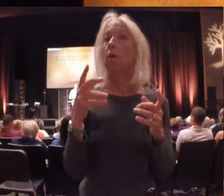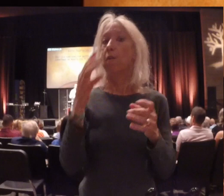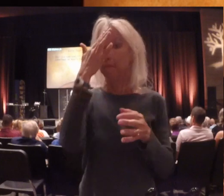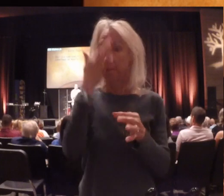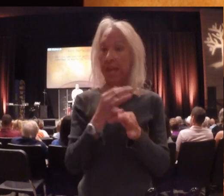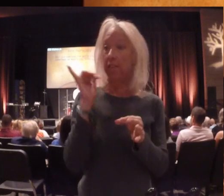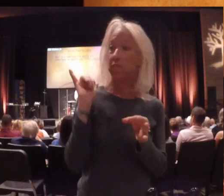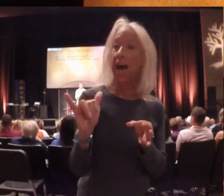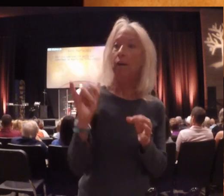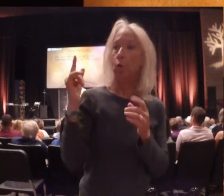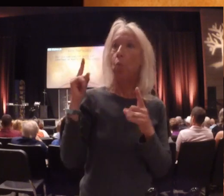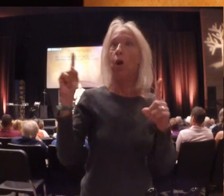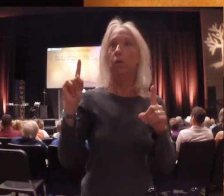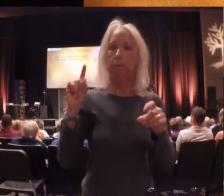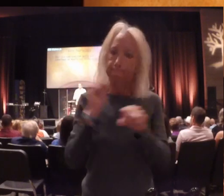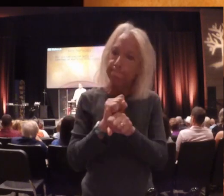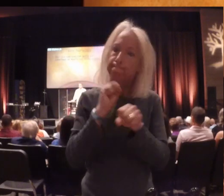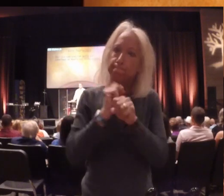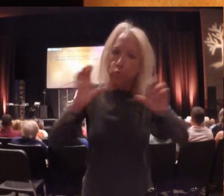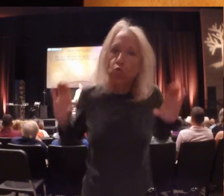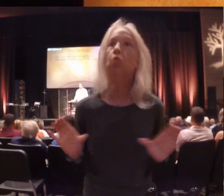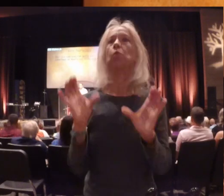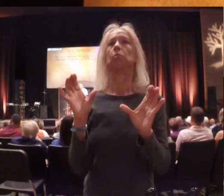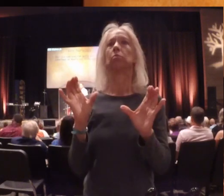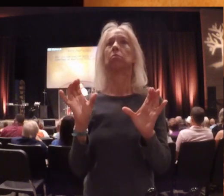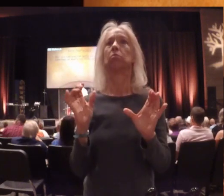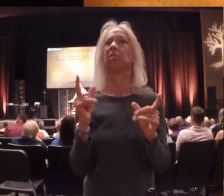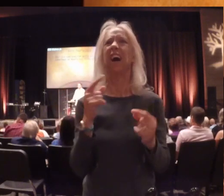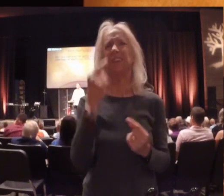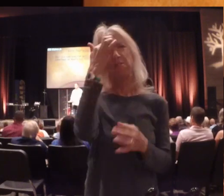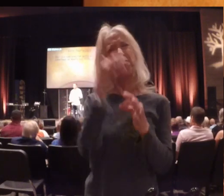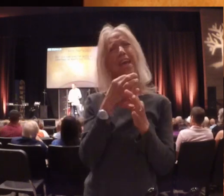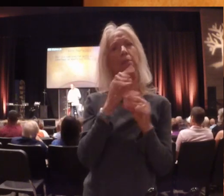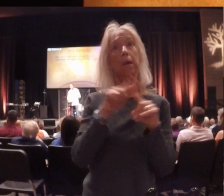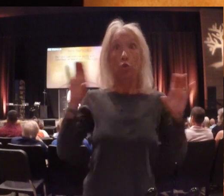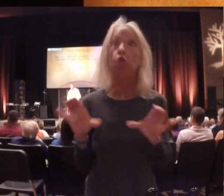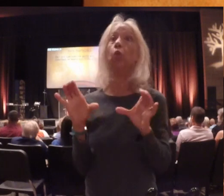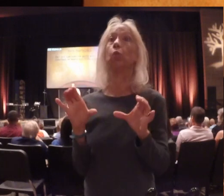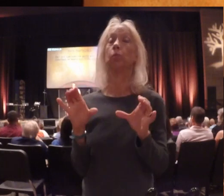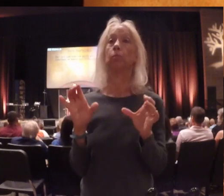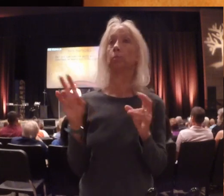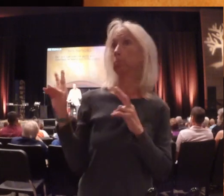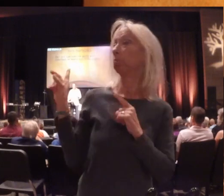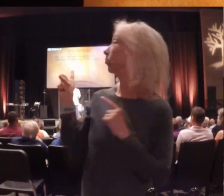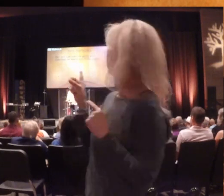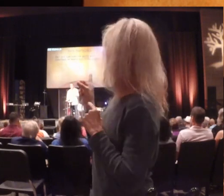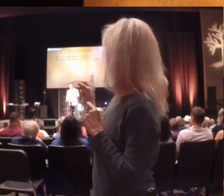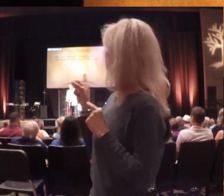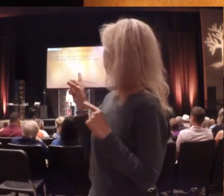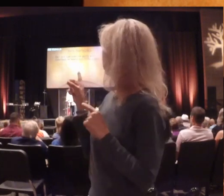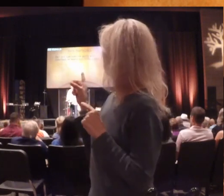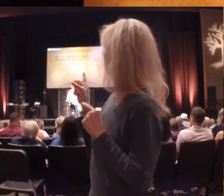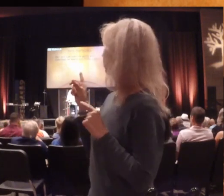that shows itself, not just being hearers of the word, but also doers as well. In James chapter 2, verse 26, this will be on the screen, it says, just